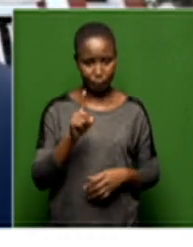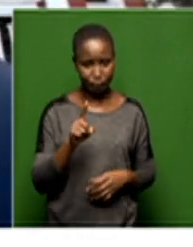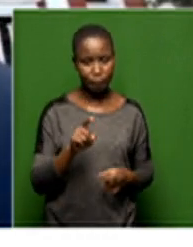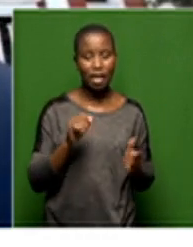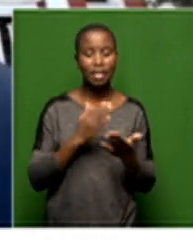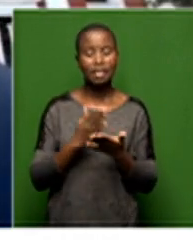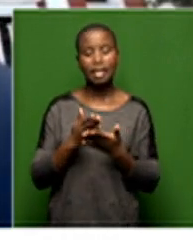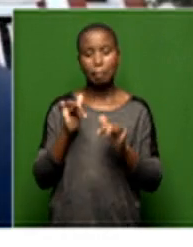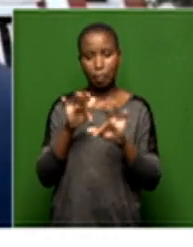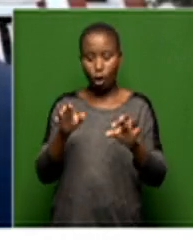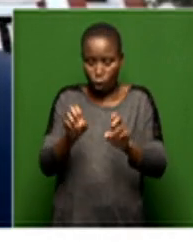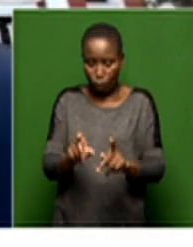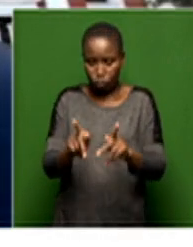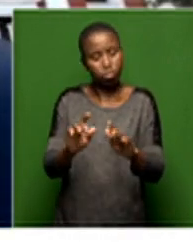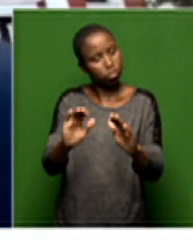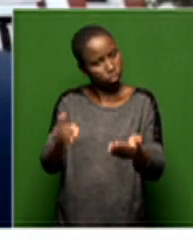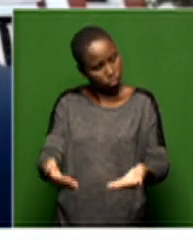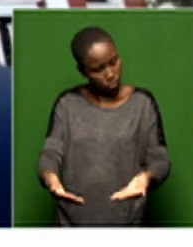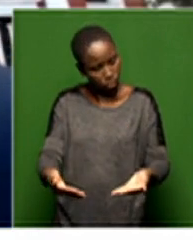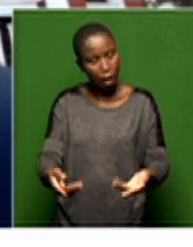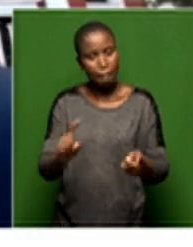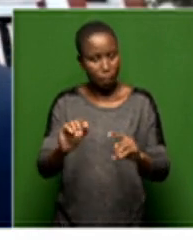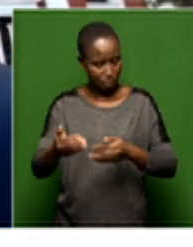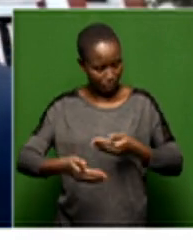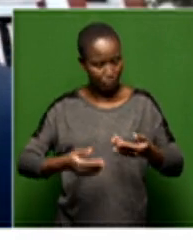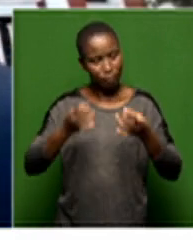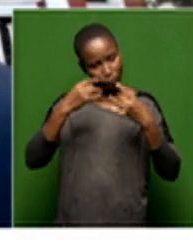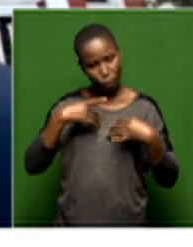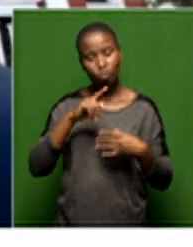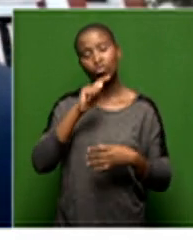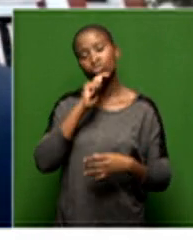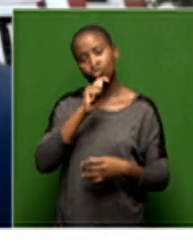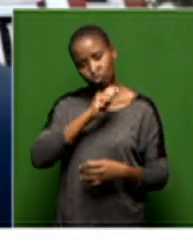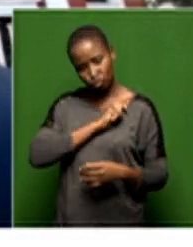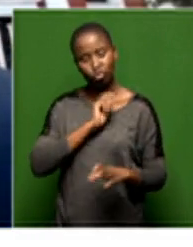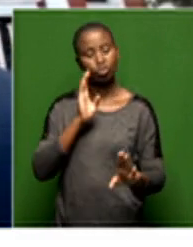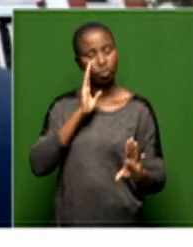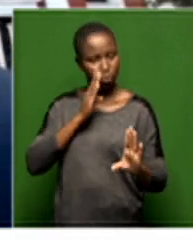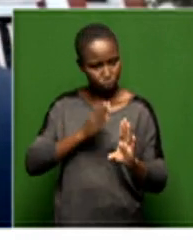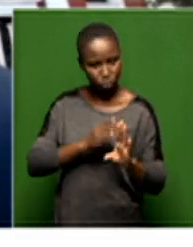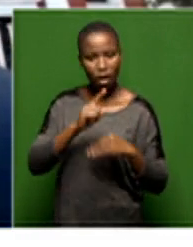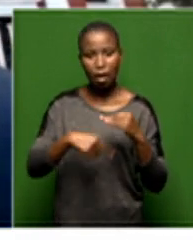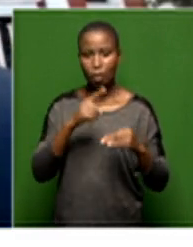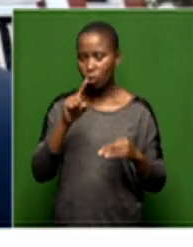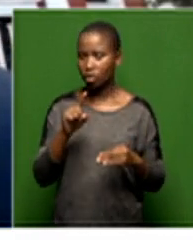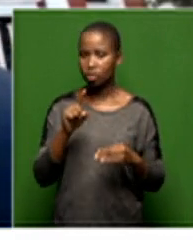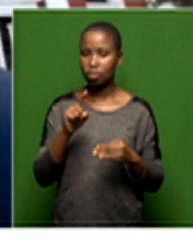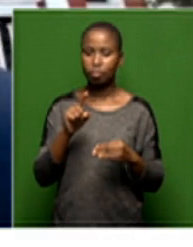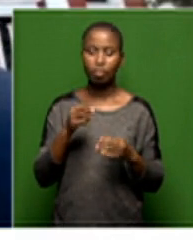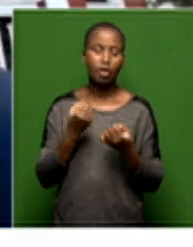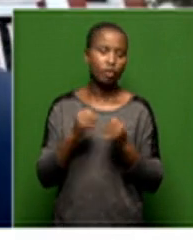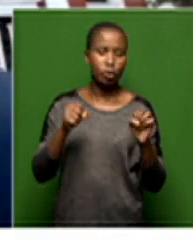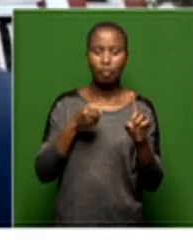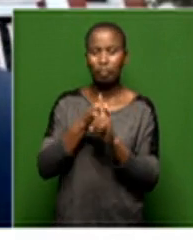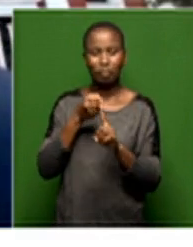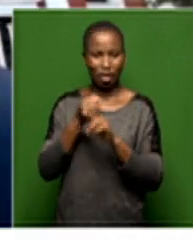an opportunity to come to the fore and tell the truth about freedom fighters, South Africans